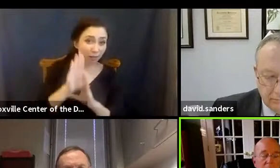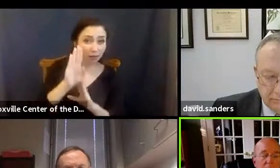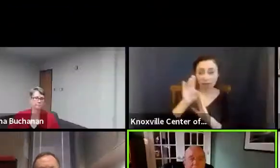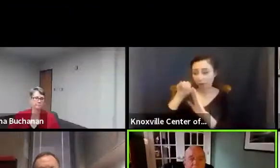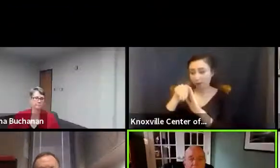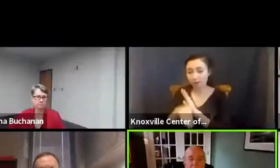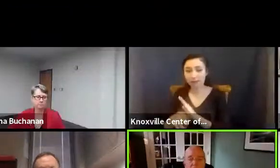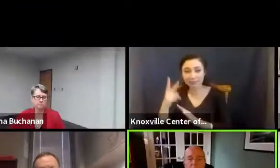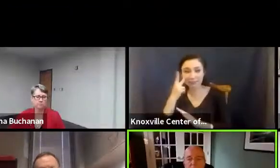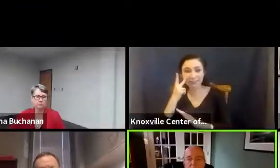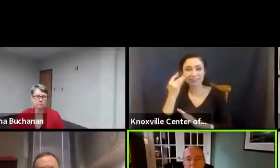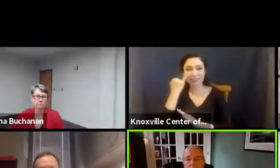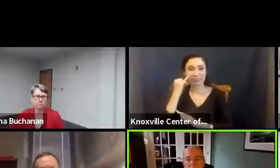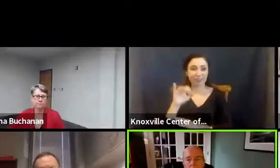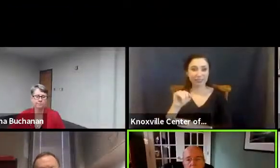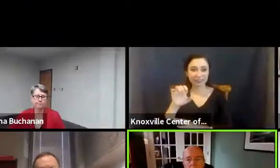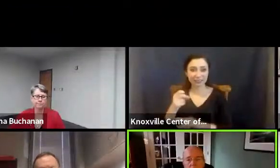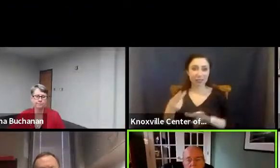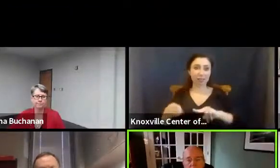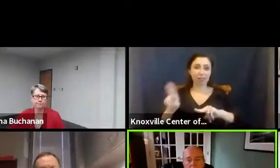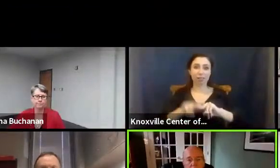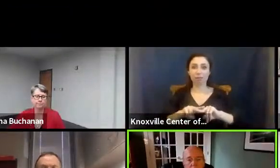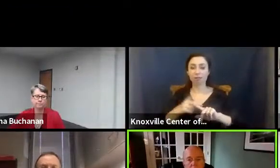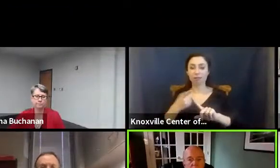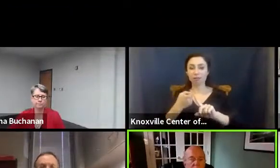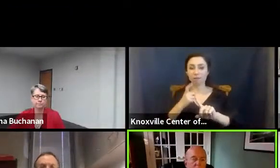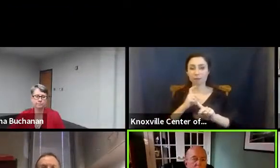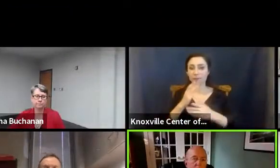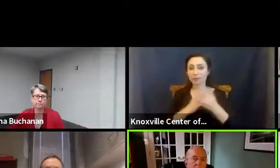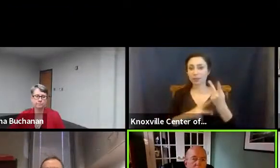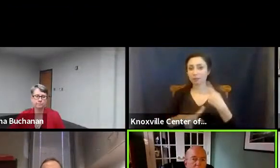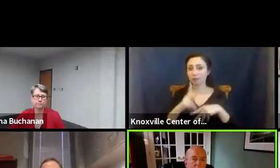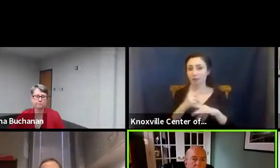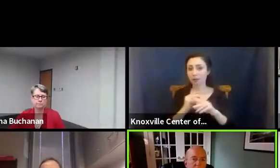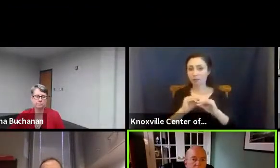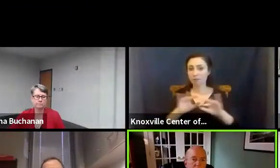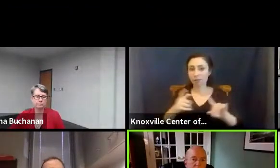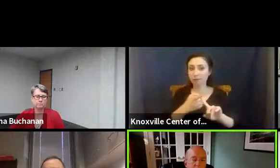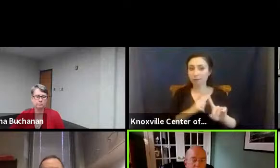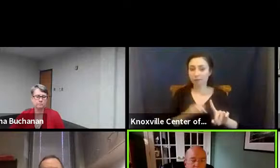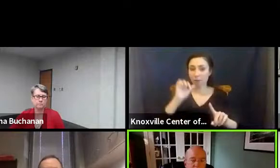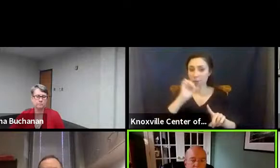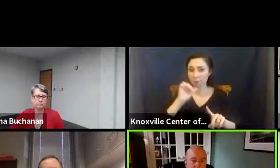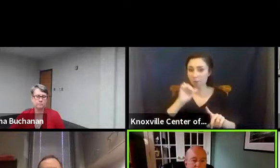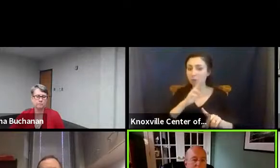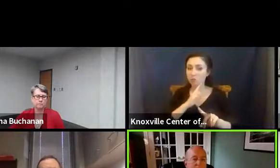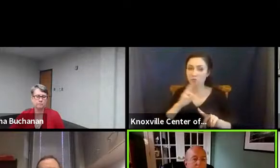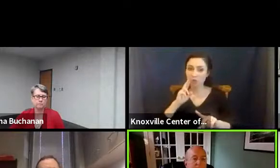have cases arising from some sort of spread from bars and restaurants.